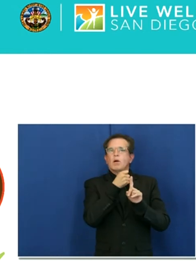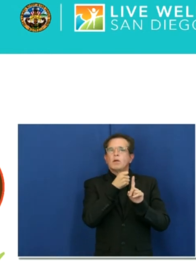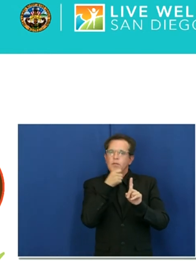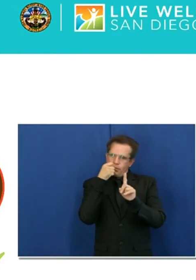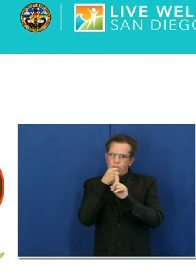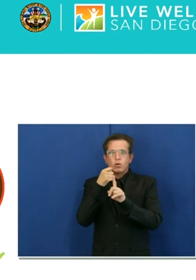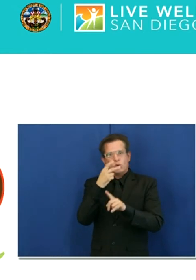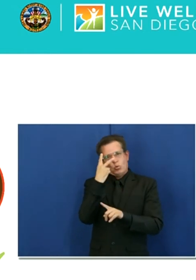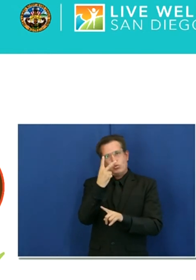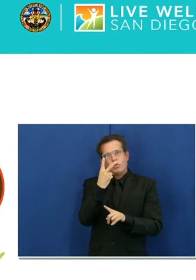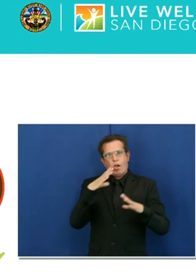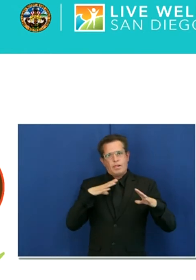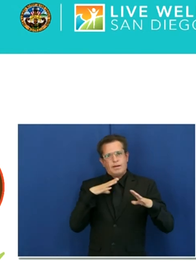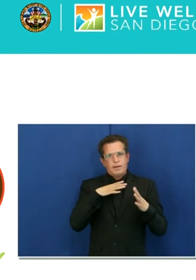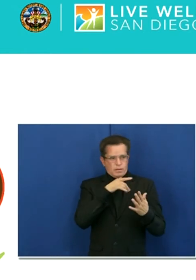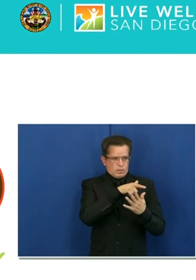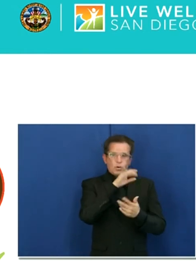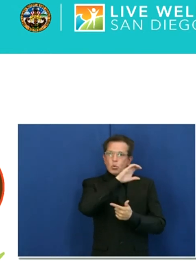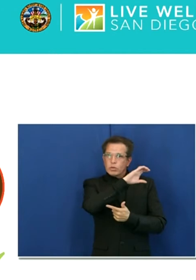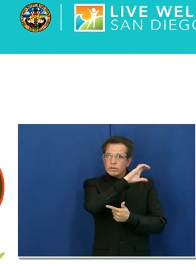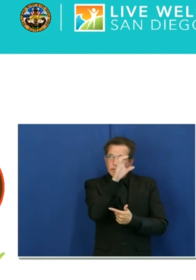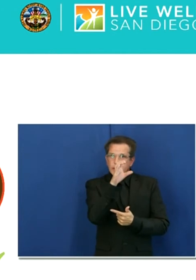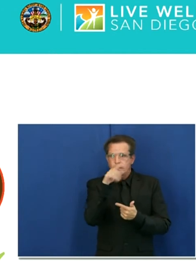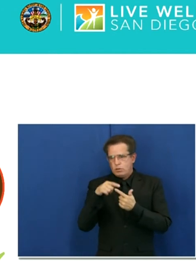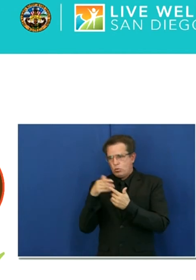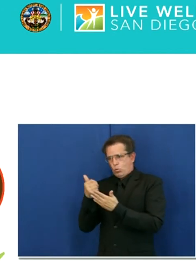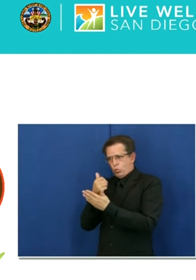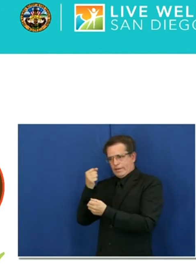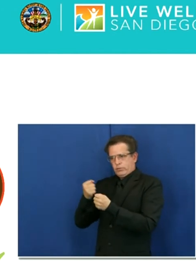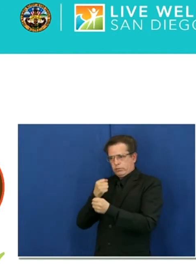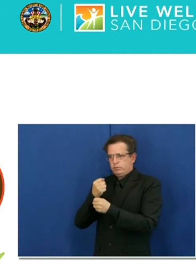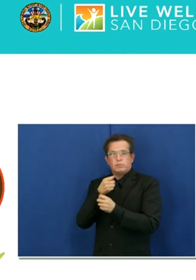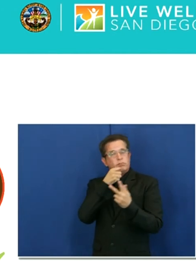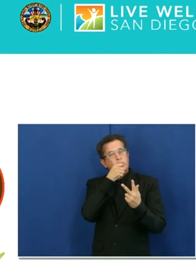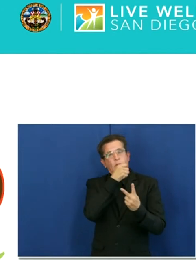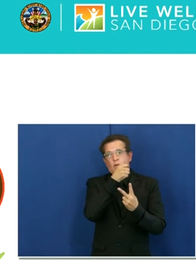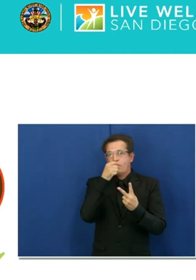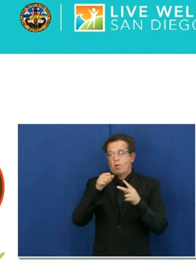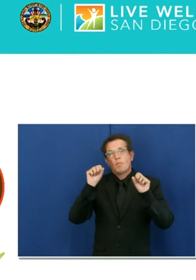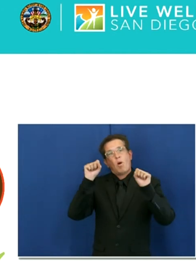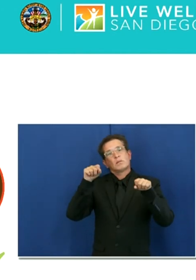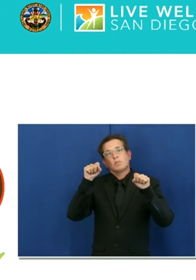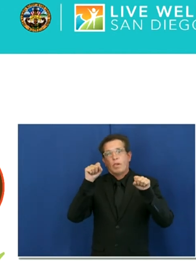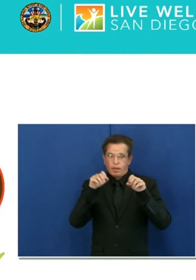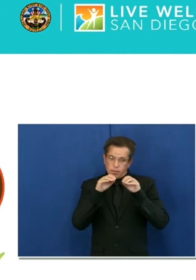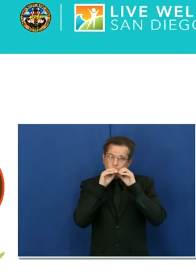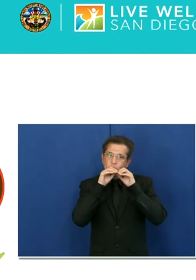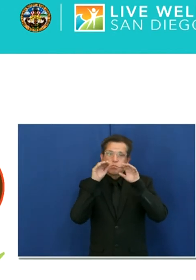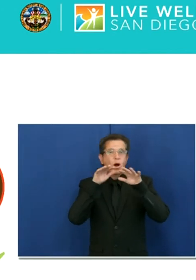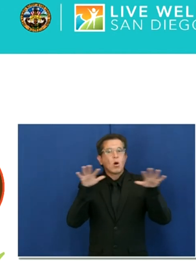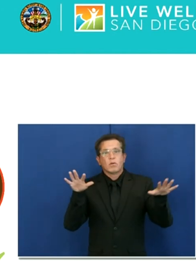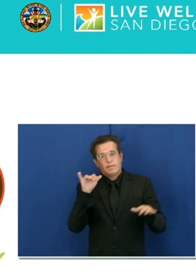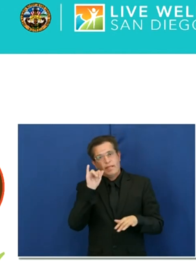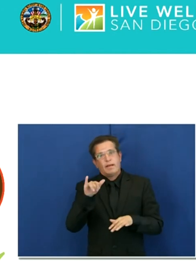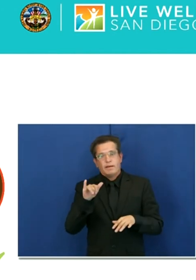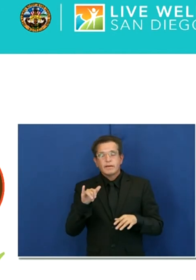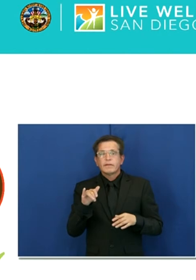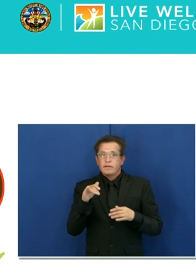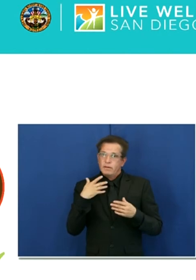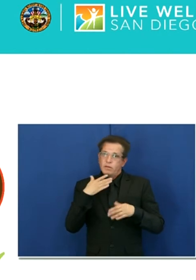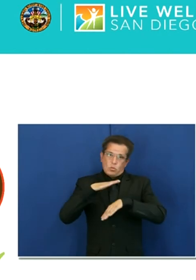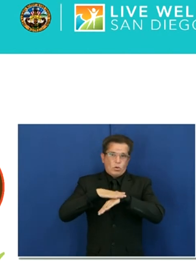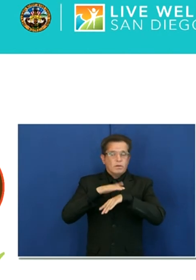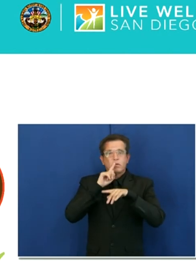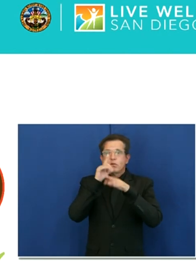2 holidays in a row, Christmas followed by New Year's, and that is a potential amplifying event. To reinforce what Chairman Cox said, it